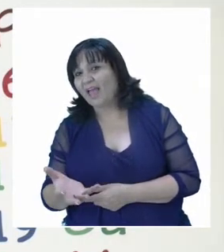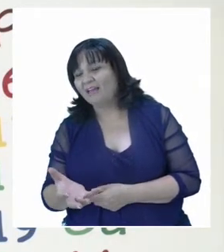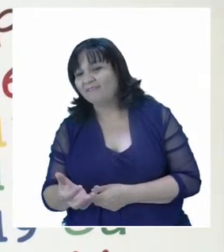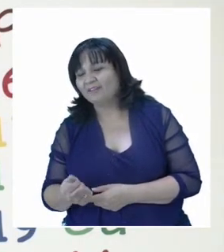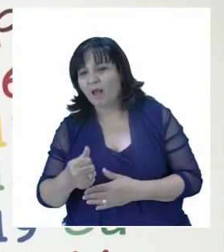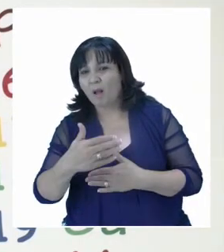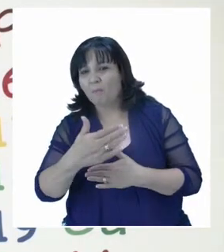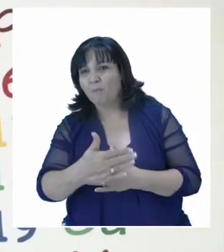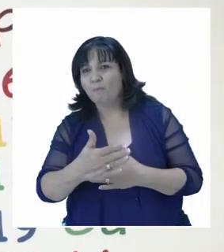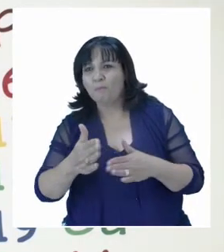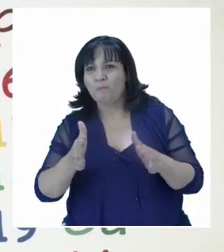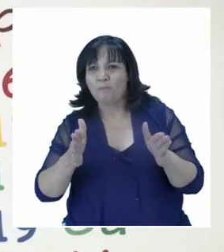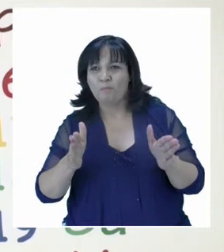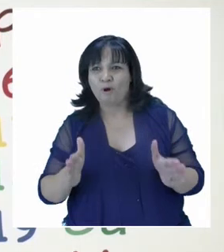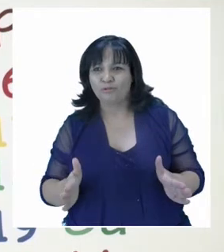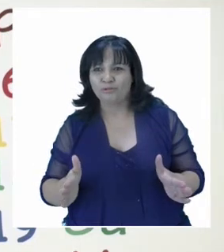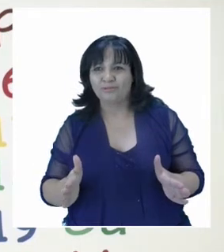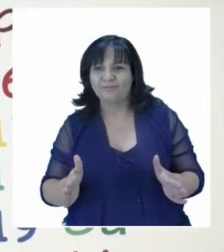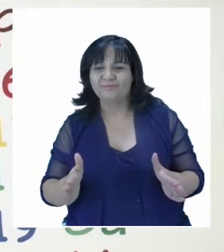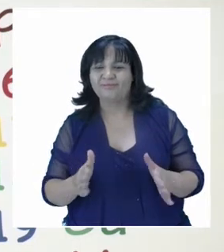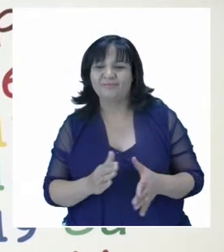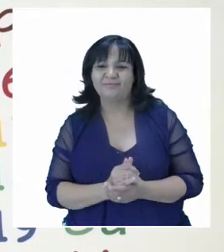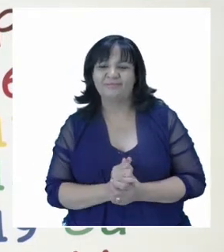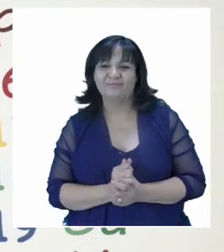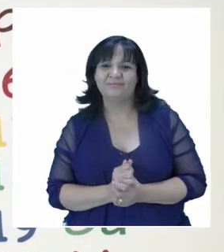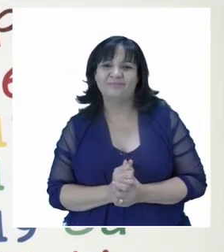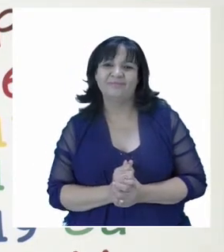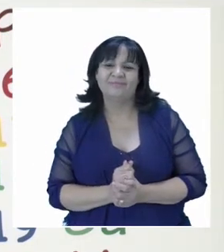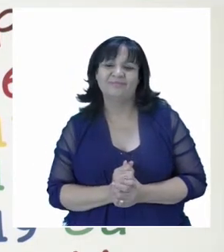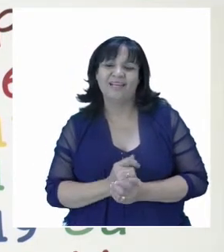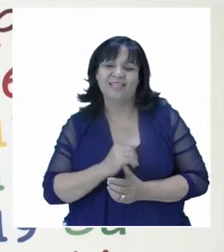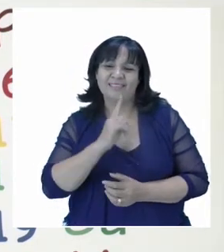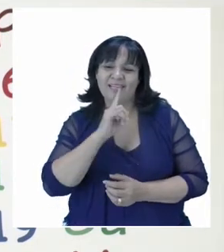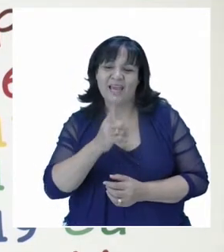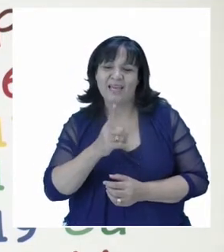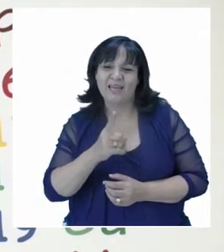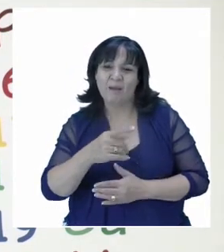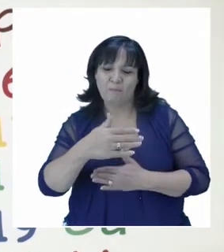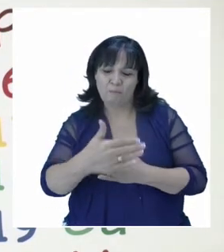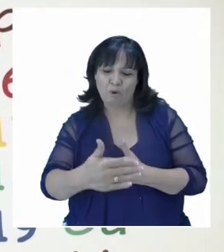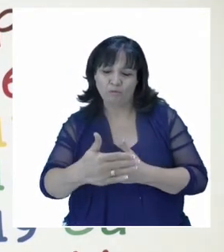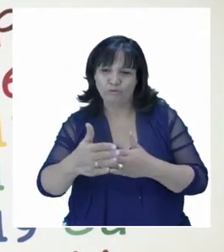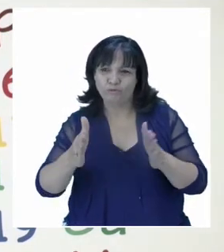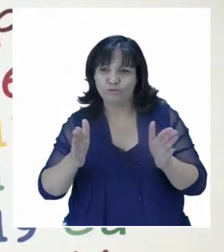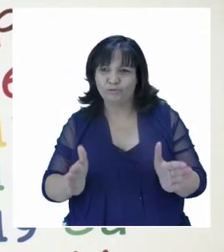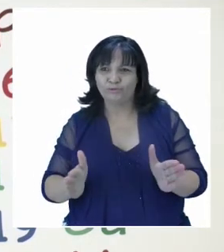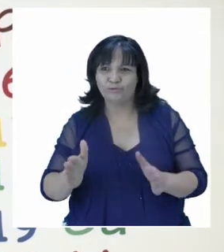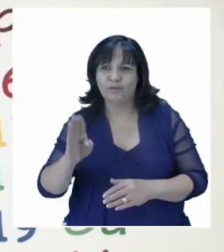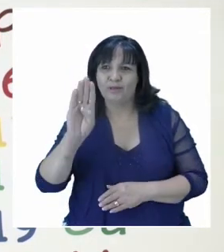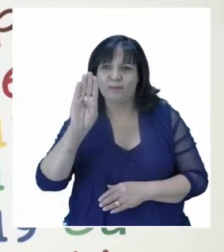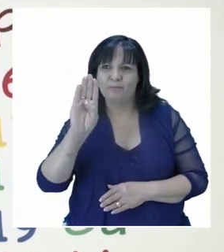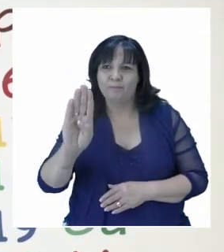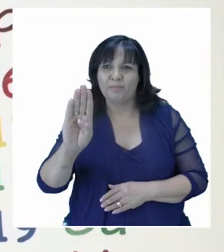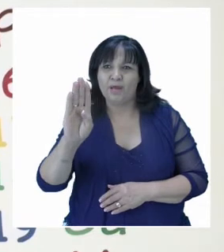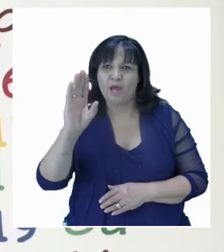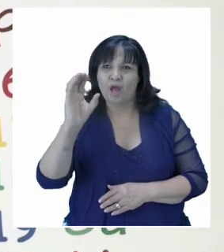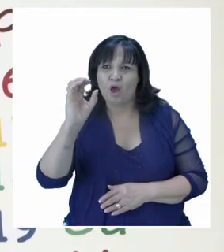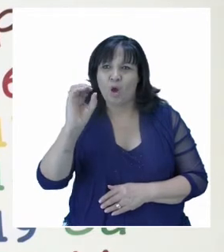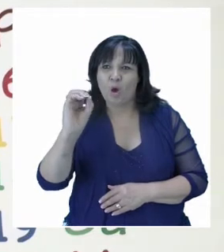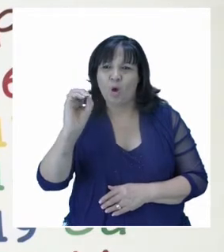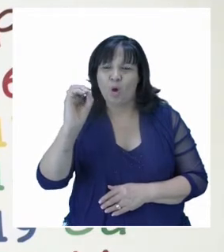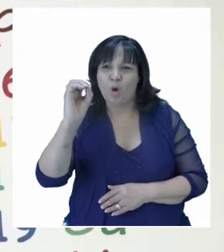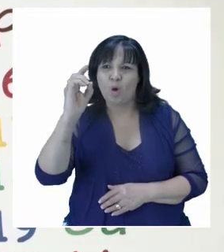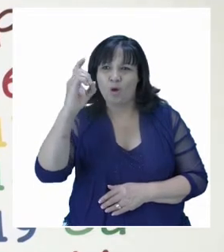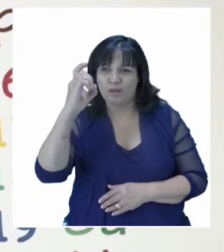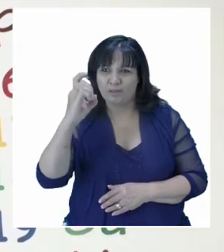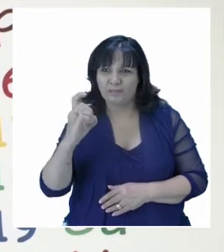box. Everybody, let's say box. Now this box also